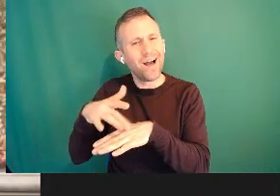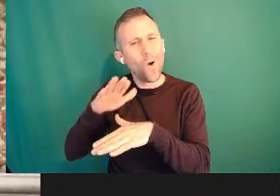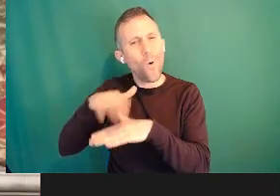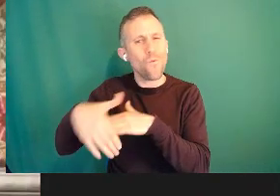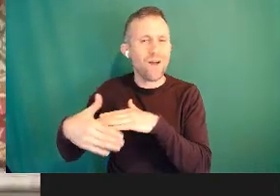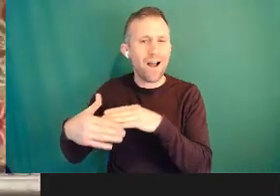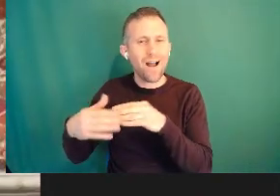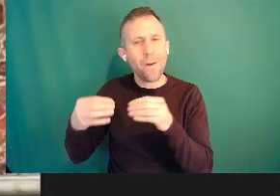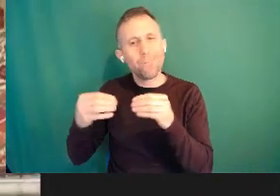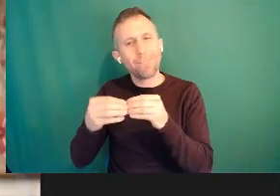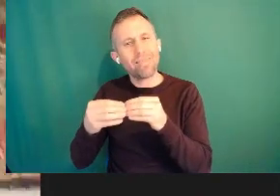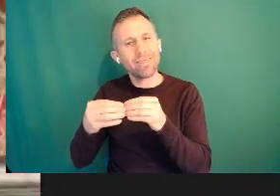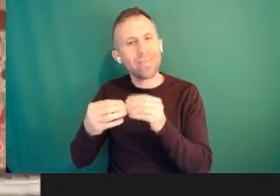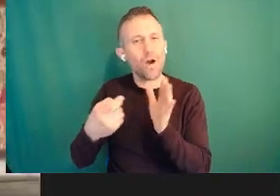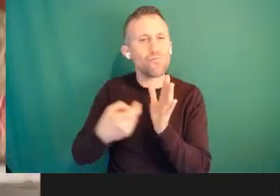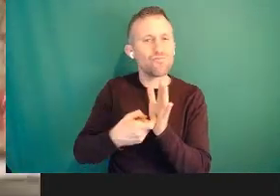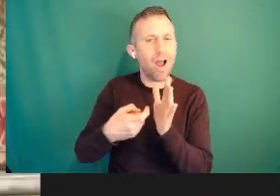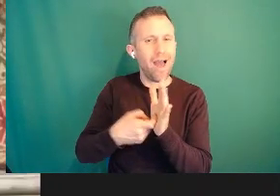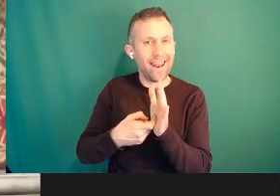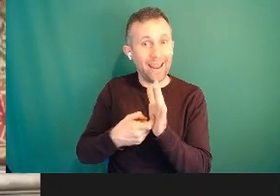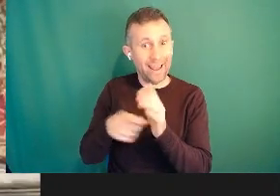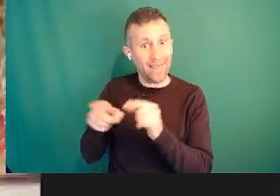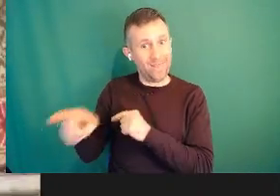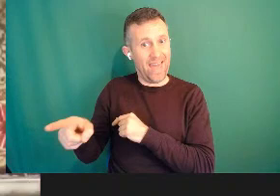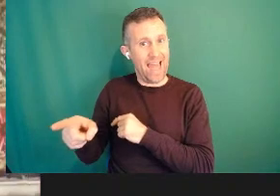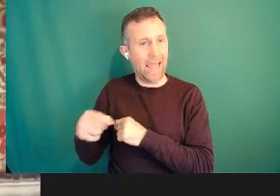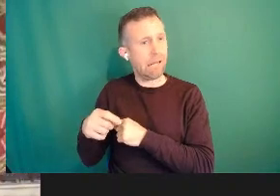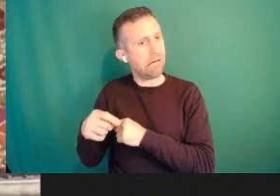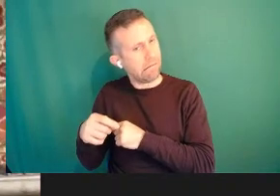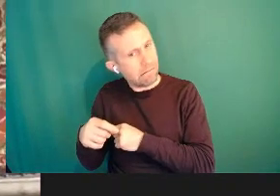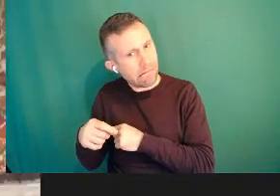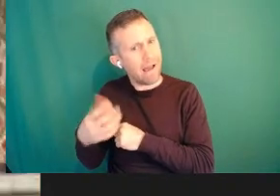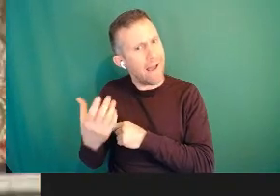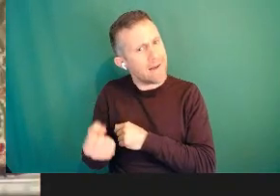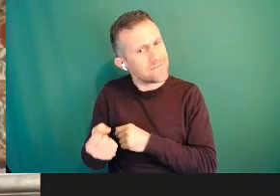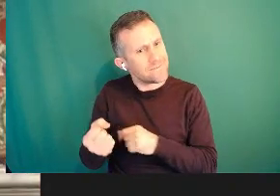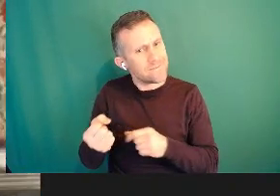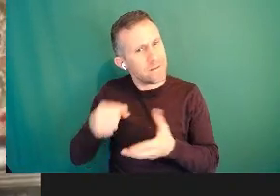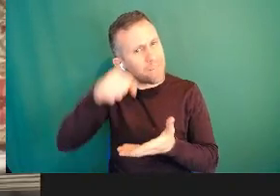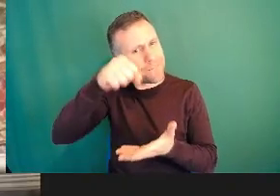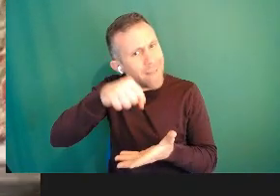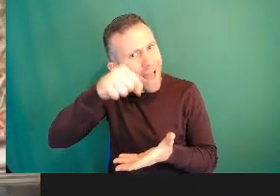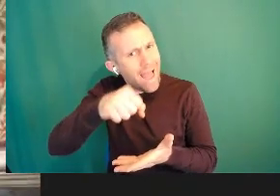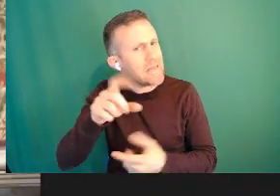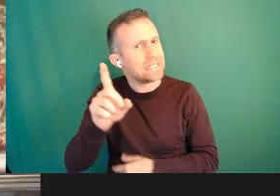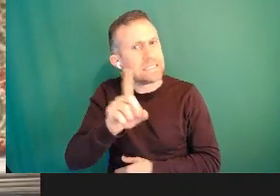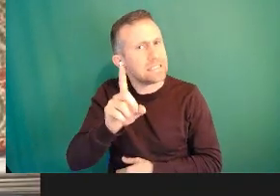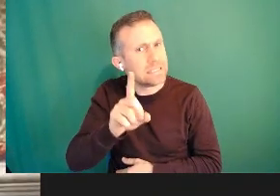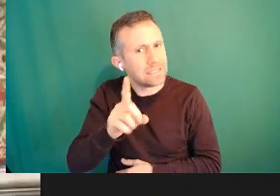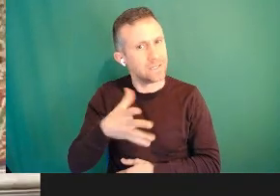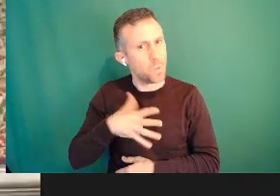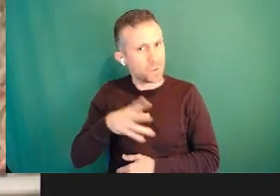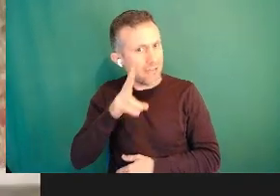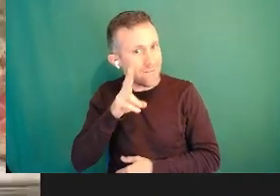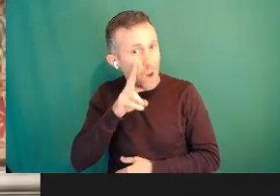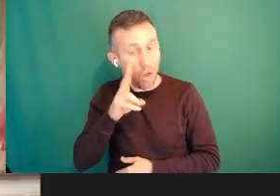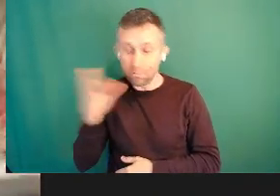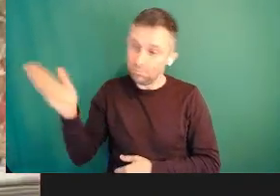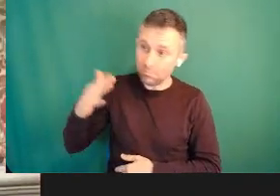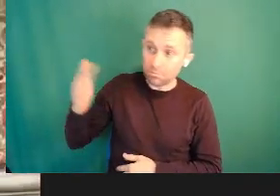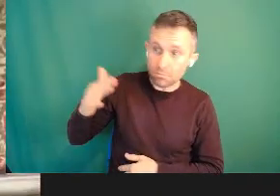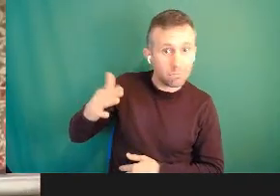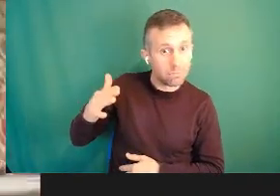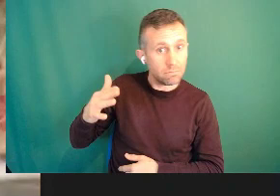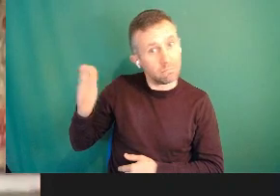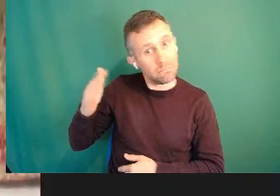have a look at it, because we were going to make a reproduction as a prop for the show. And they had a look at it. They dated the fabric to the right period. And so the bag's now very